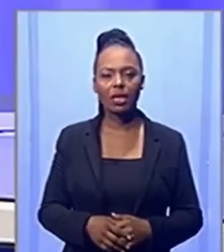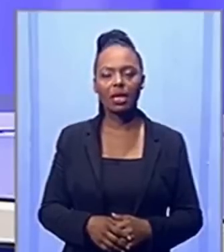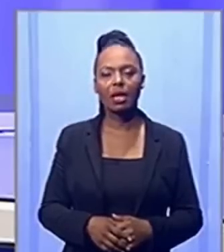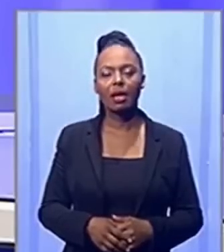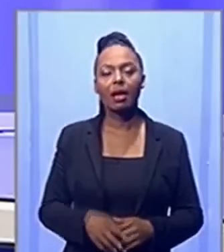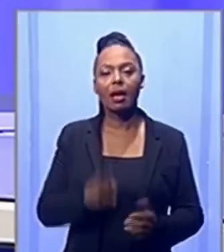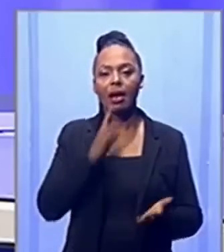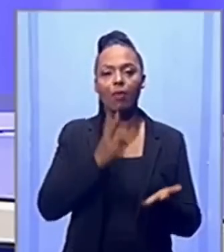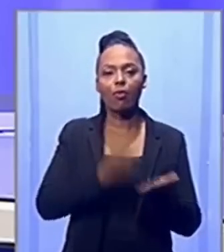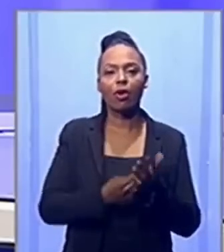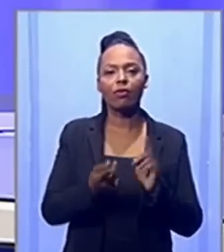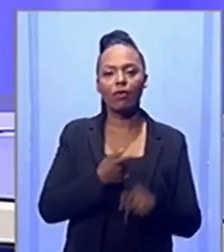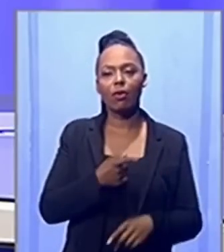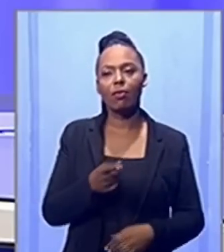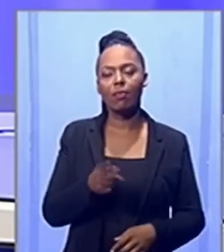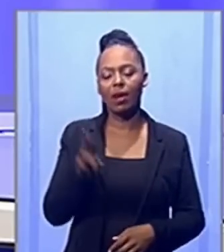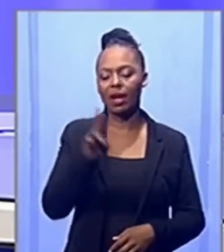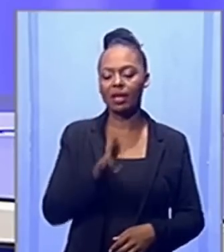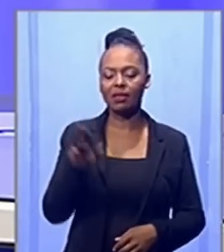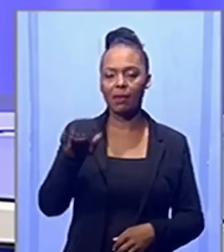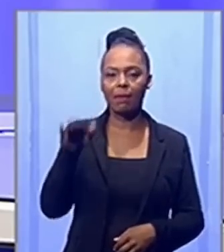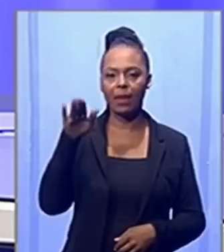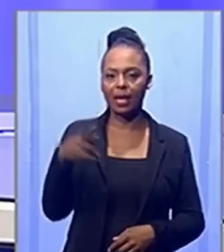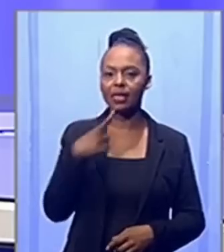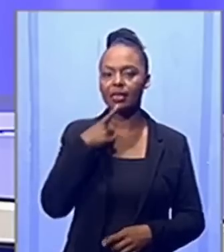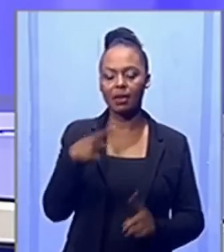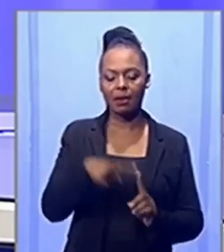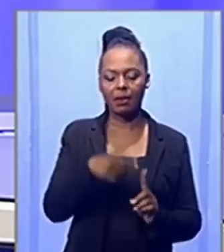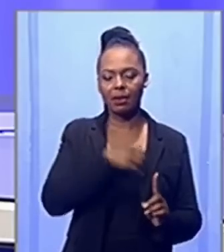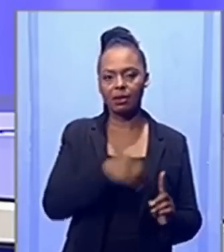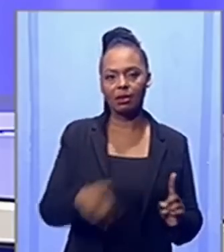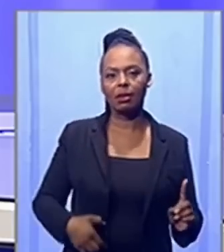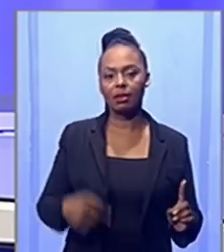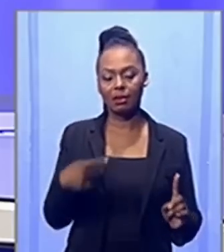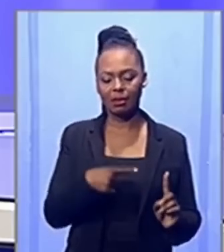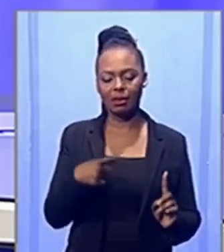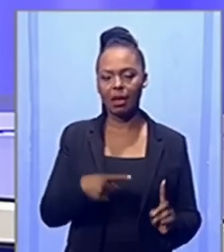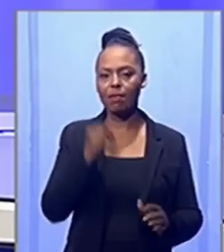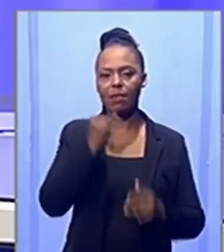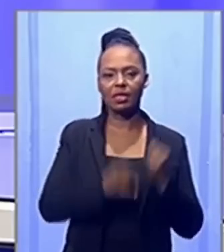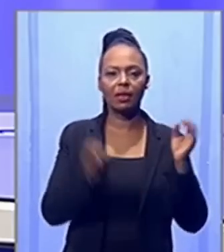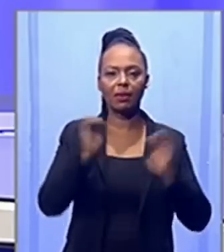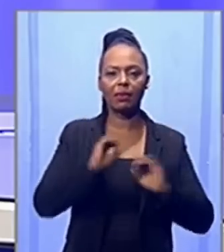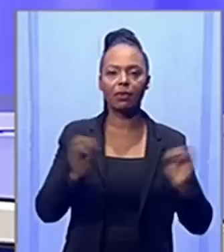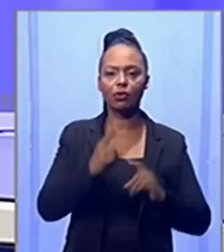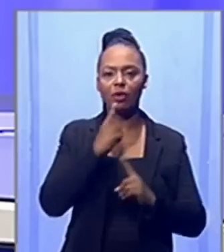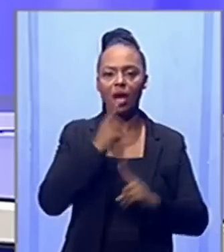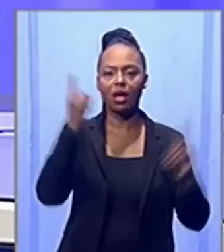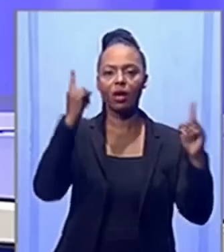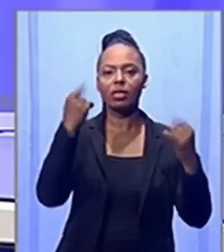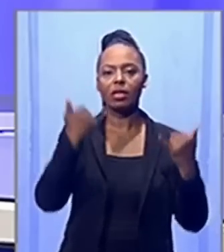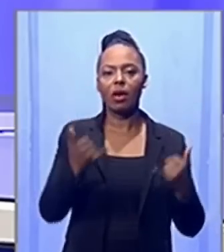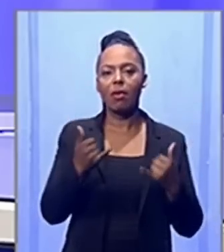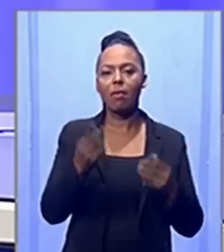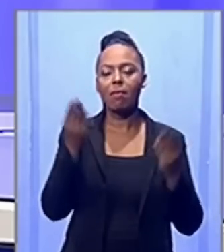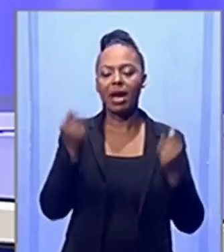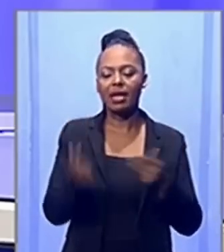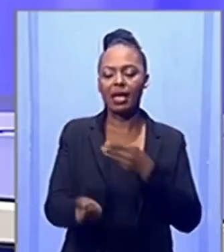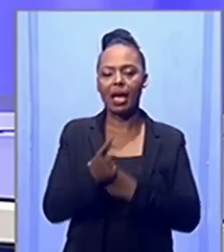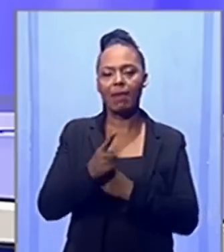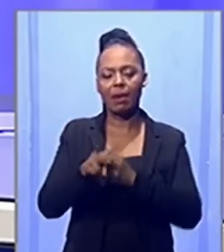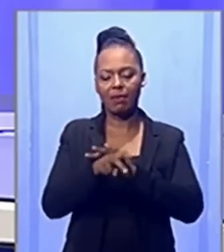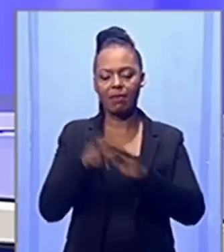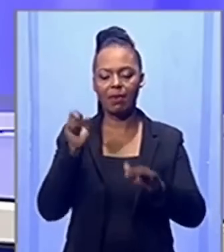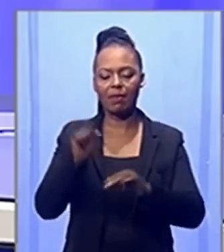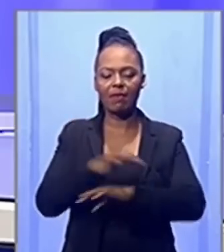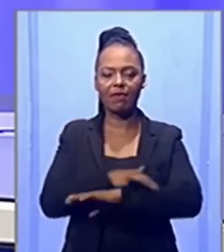Raporoto ya Banka Reserve e bolela ha Mopresidente Cyril Ramaphosa o se phoso eo a yentseng ka ho se tsebahatse boshodu ba tjhelete eo e senya lapeng polasing ya